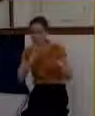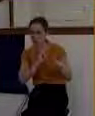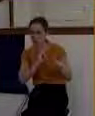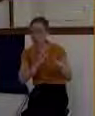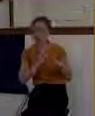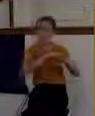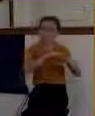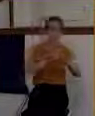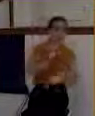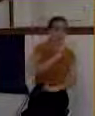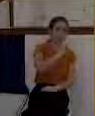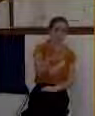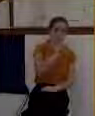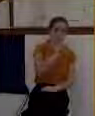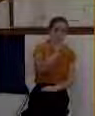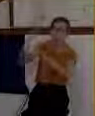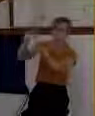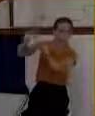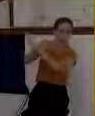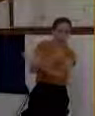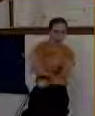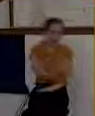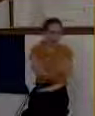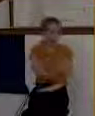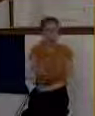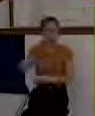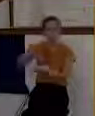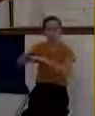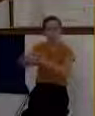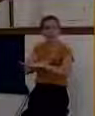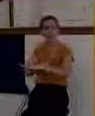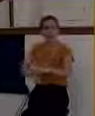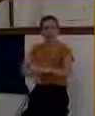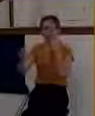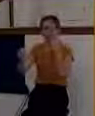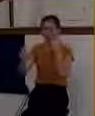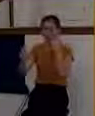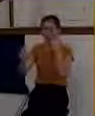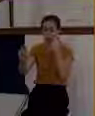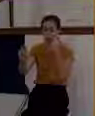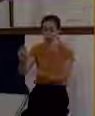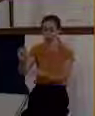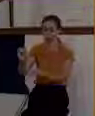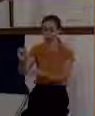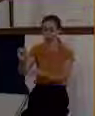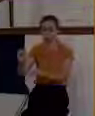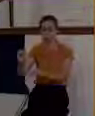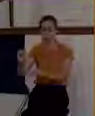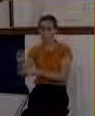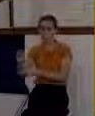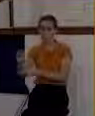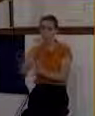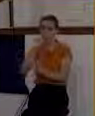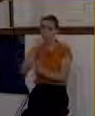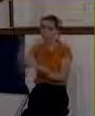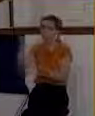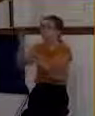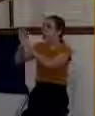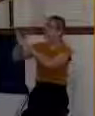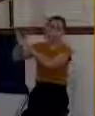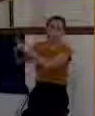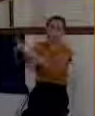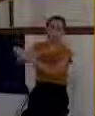King Jeroboam that you can't disobey the word of God and get away with it. So did he receive this? Well, look down at